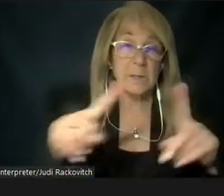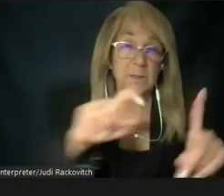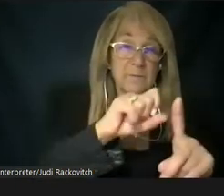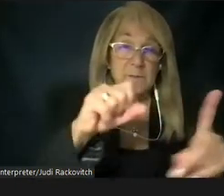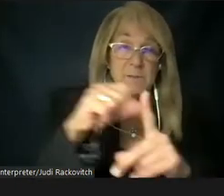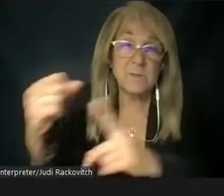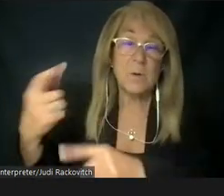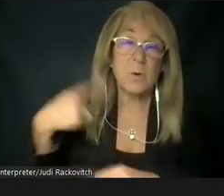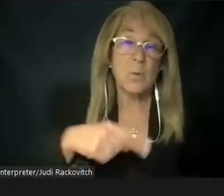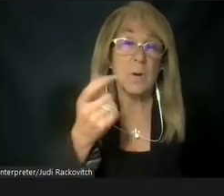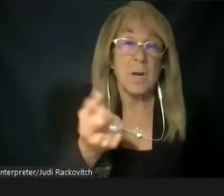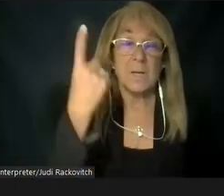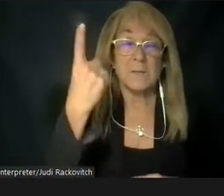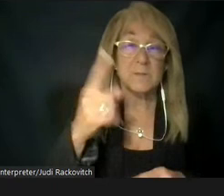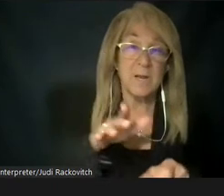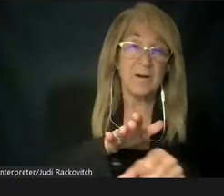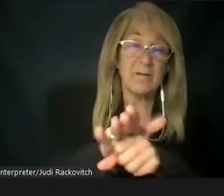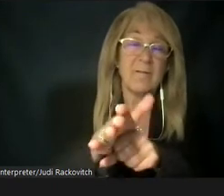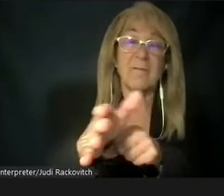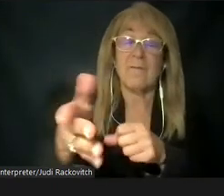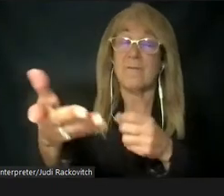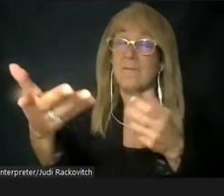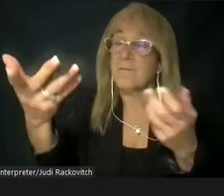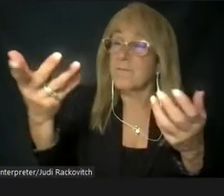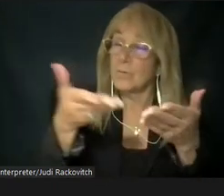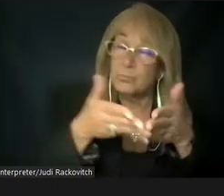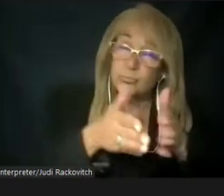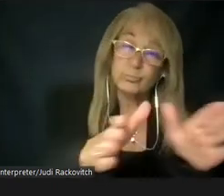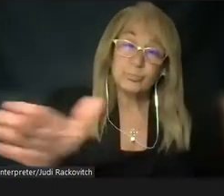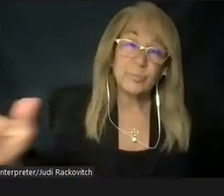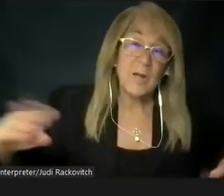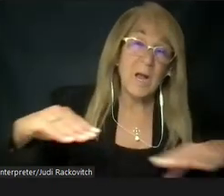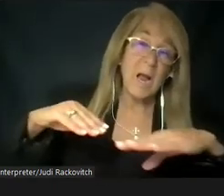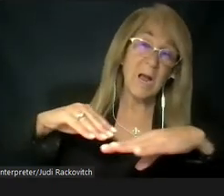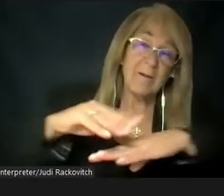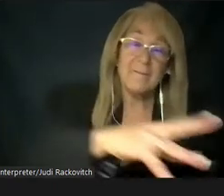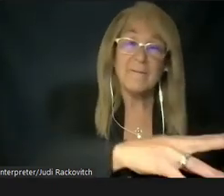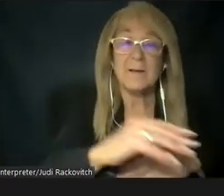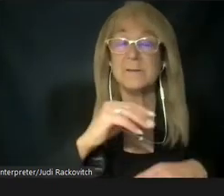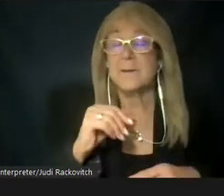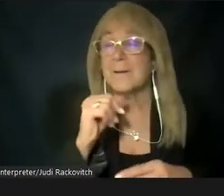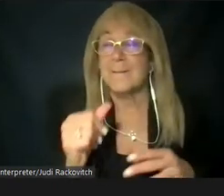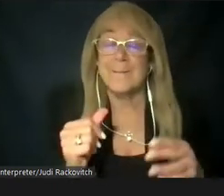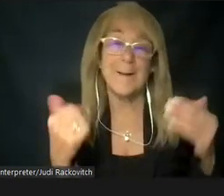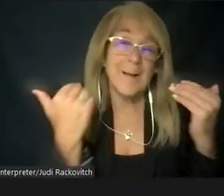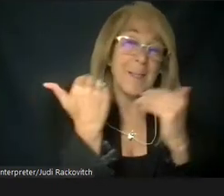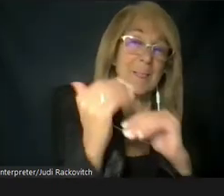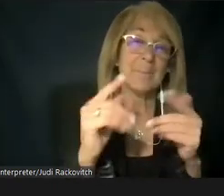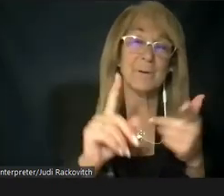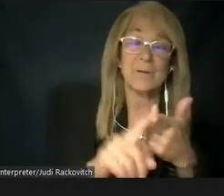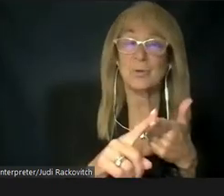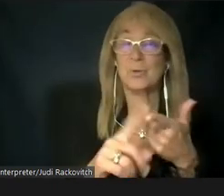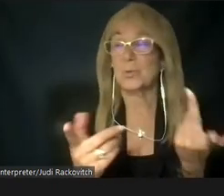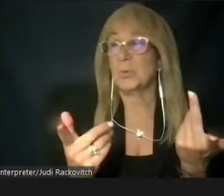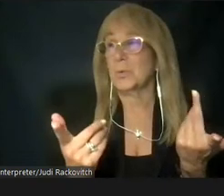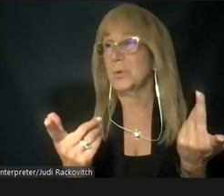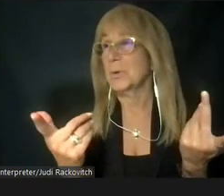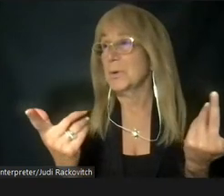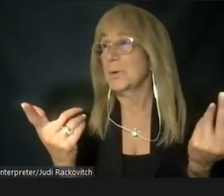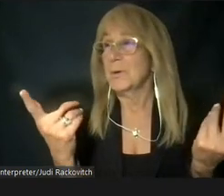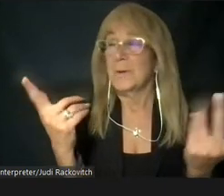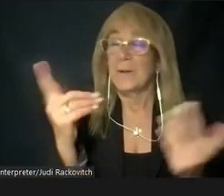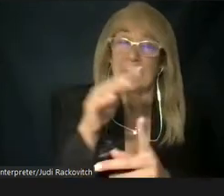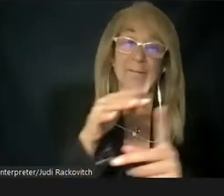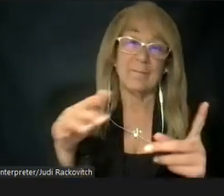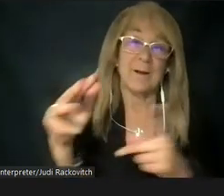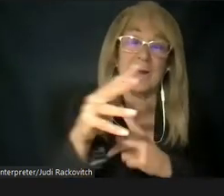full range of potential environmental effects, including but not limited to congestion reduction that different toll rates may cause. Toll rates will differ